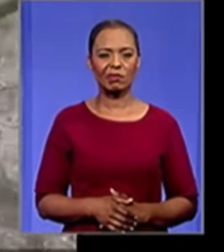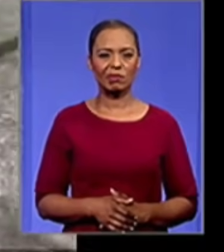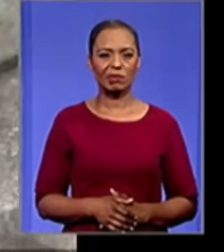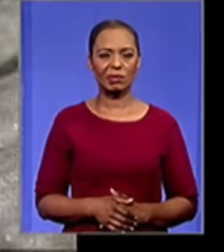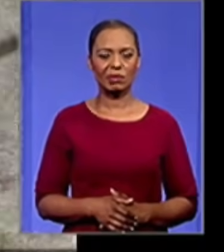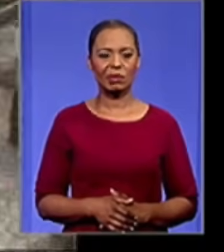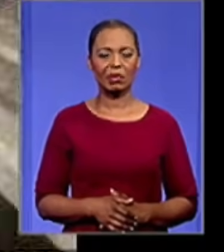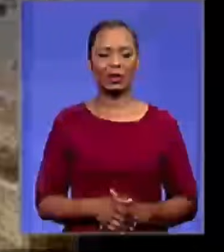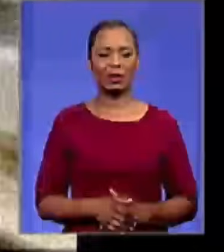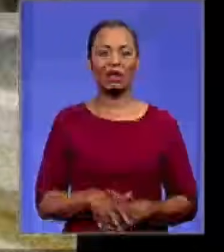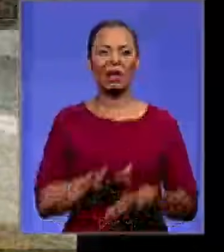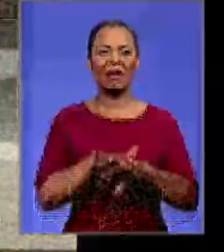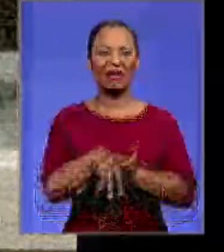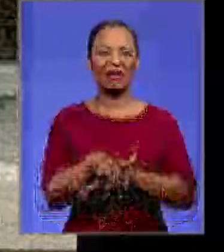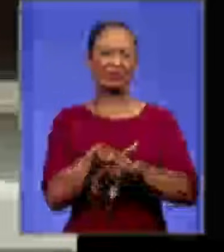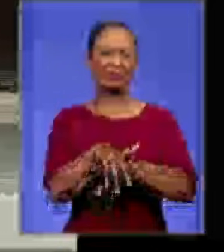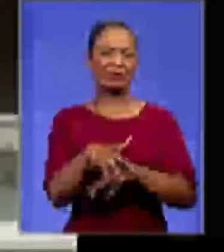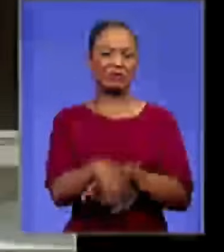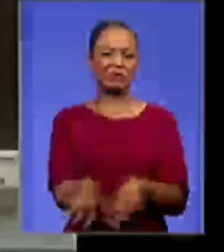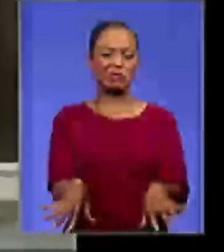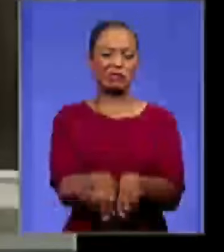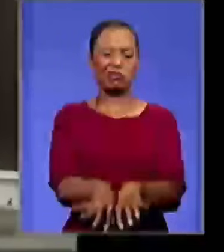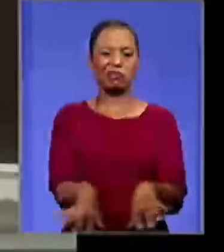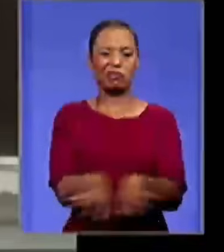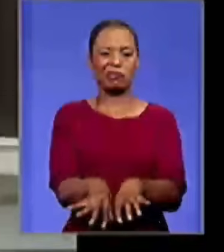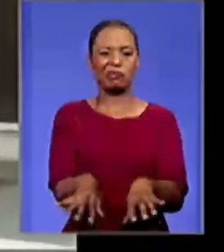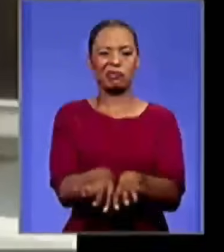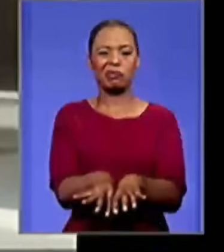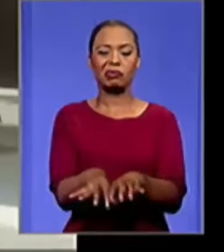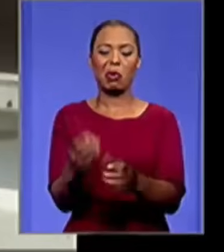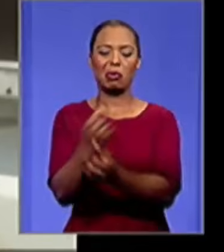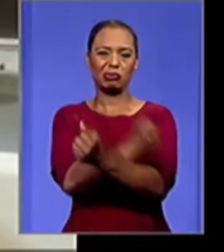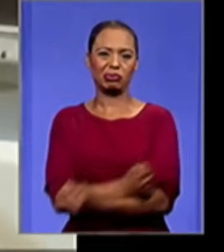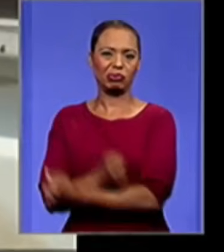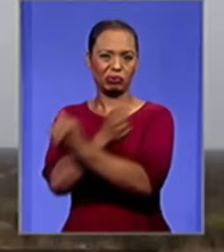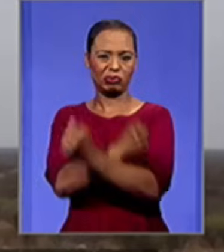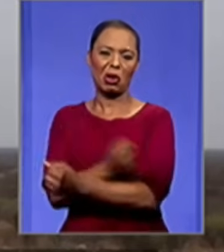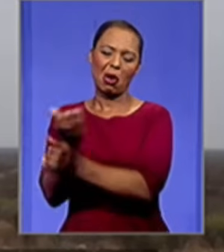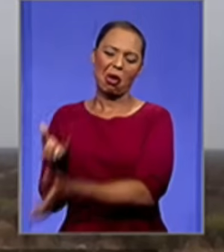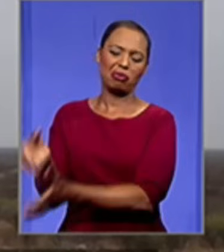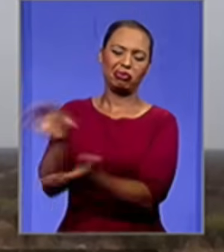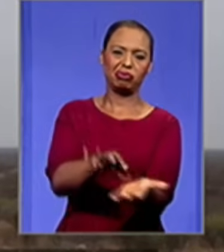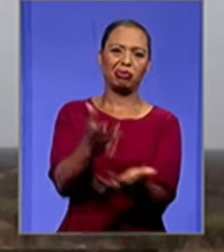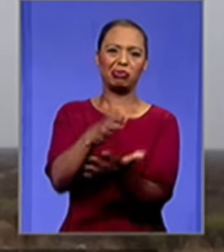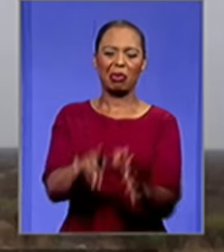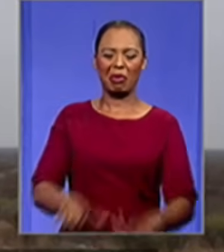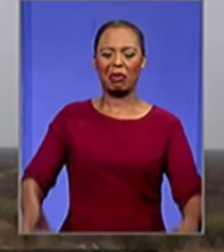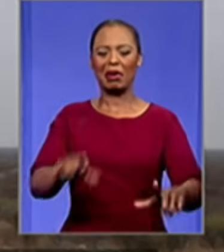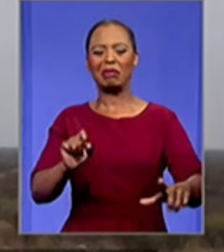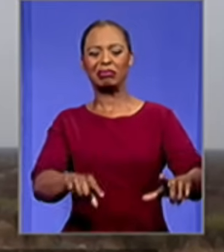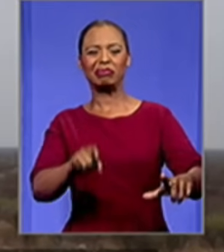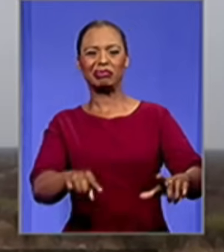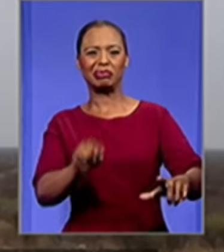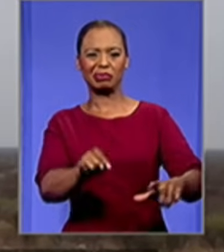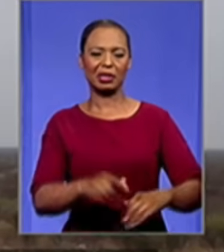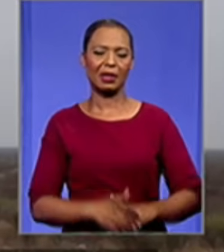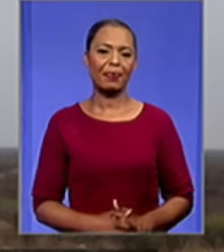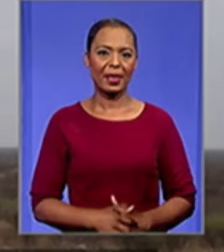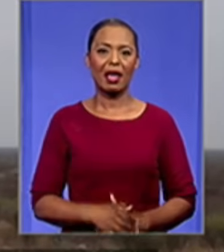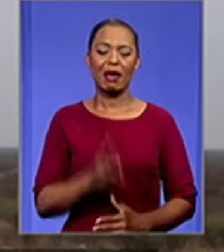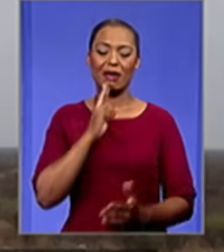Dirori tsa kgelelo leswe di kgabeletswe di tshollela leswe mo nageng. Mathata a rona ke gore mo Morokweng re na le